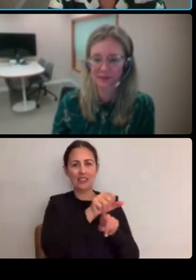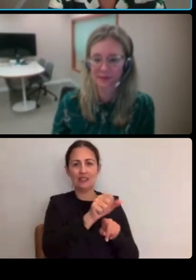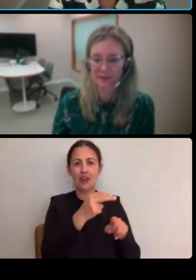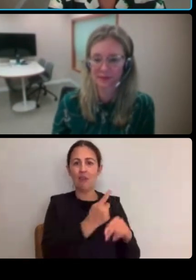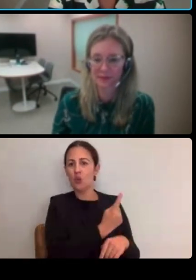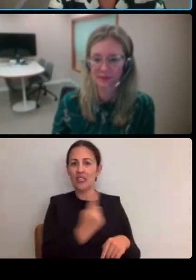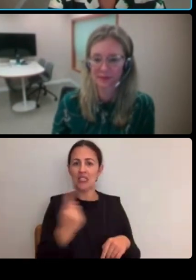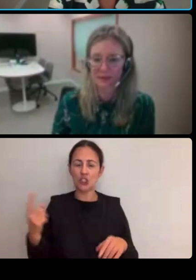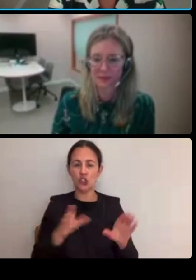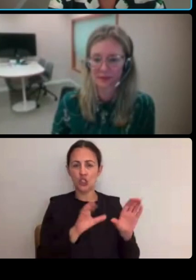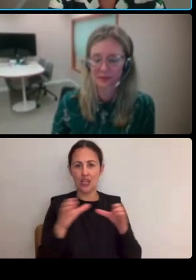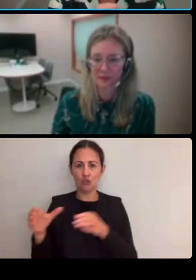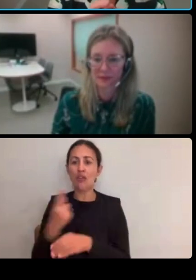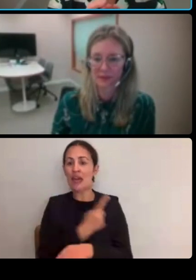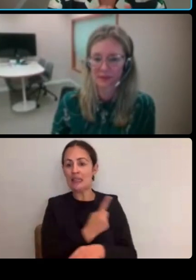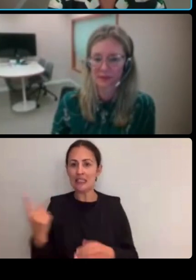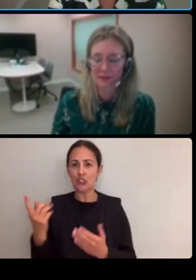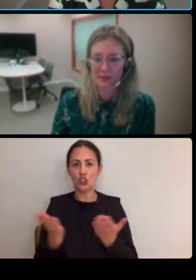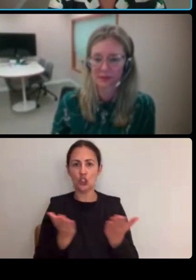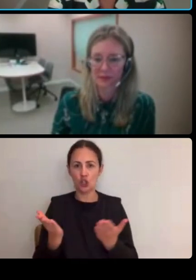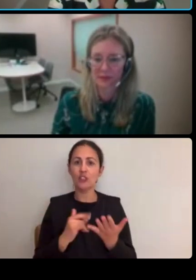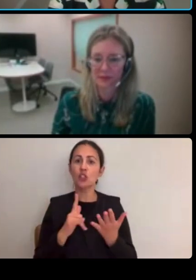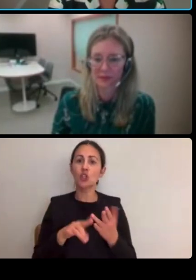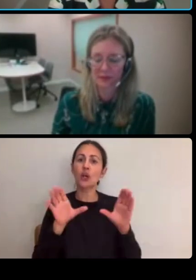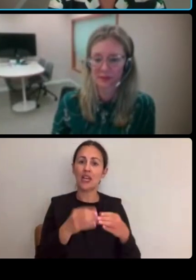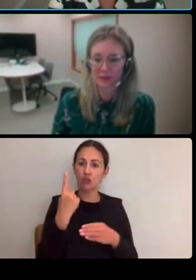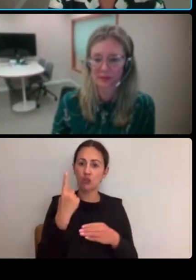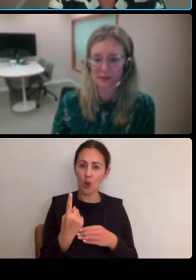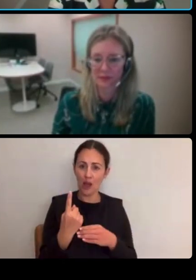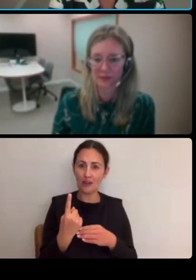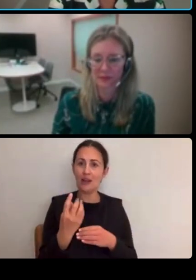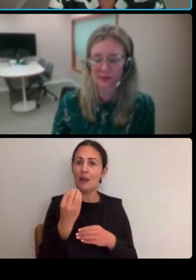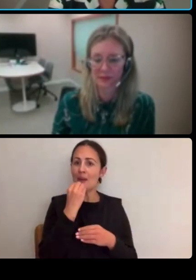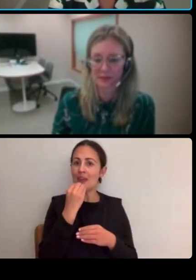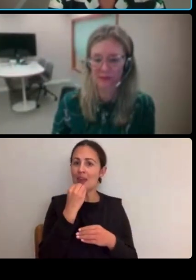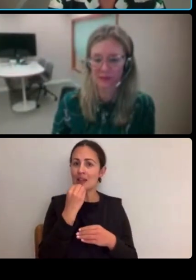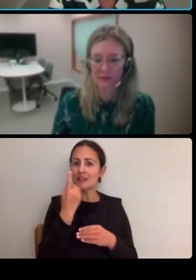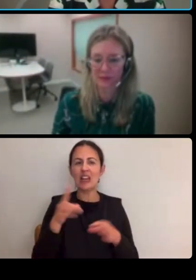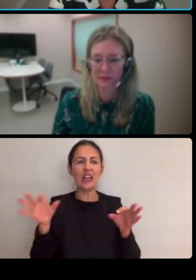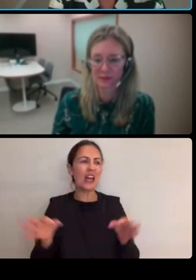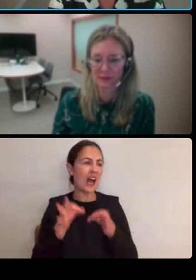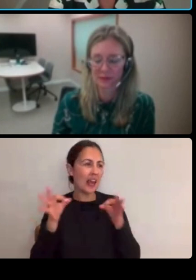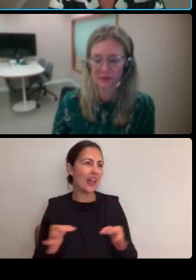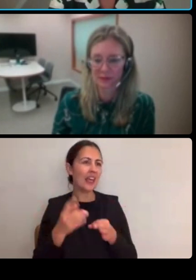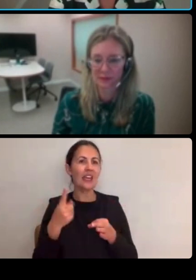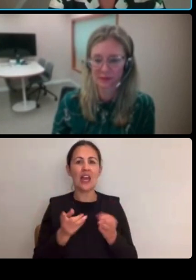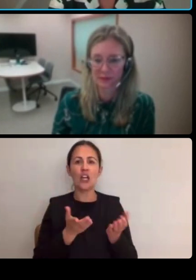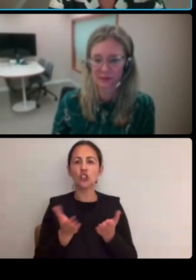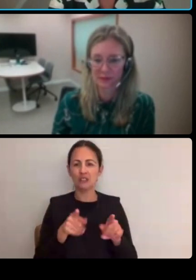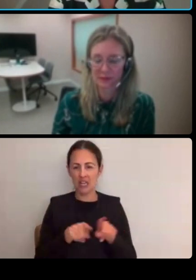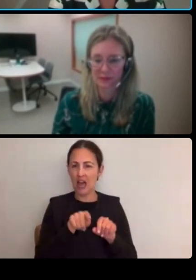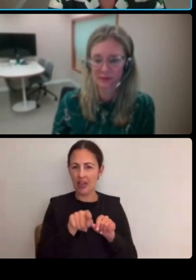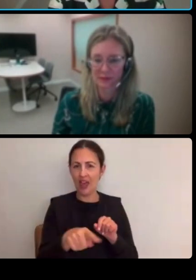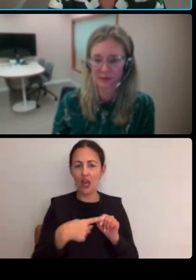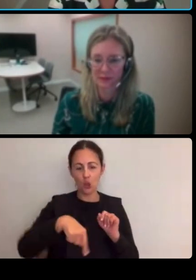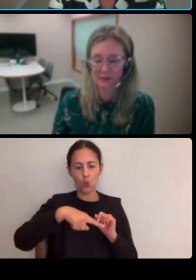each of those different types of services. So the Category 1, meals and gardening and services like that, we think